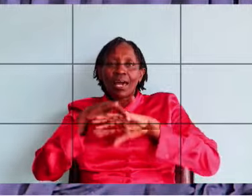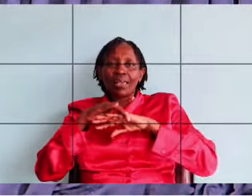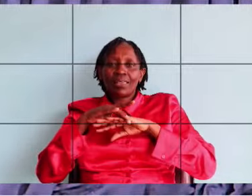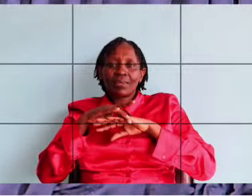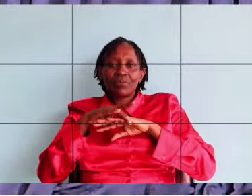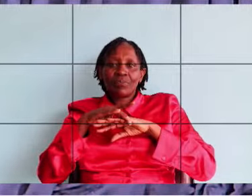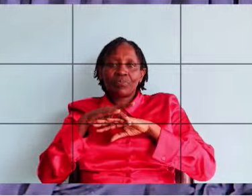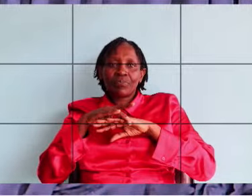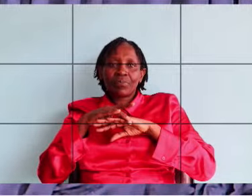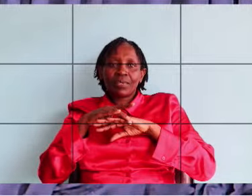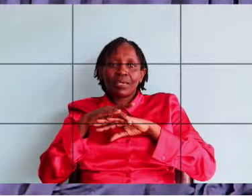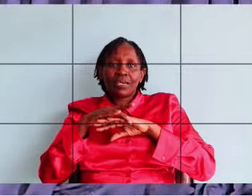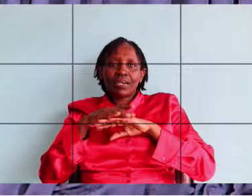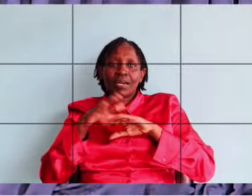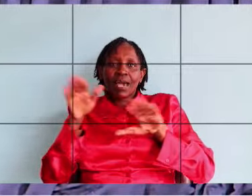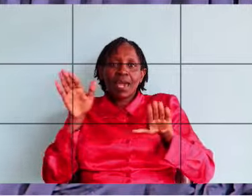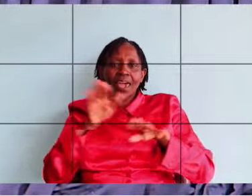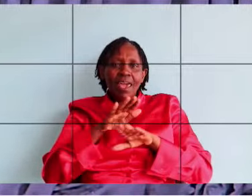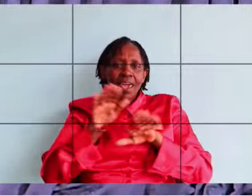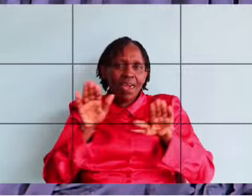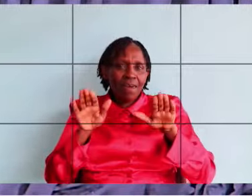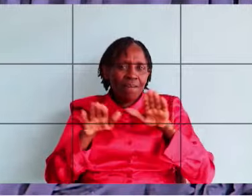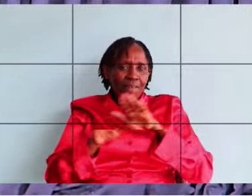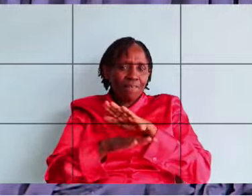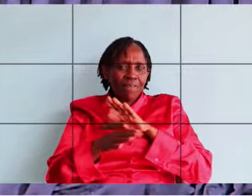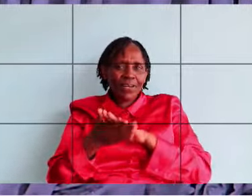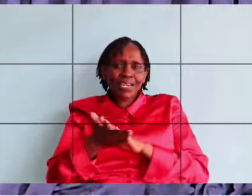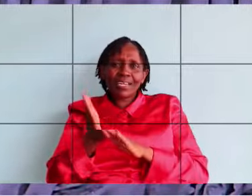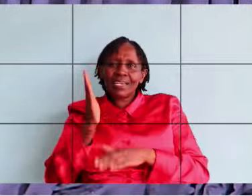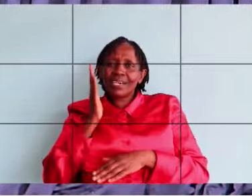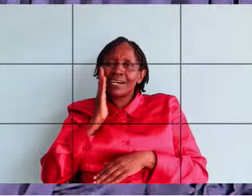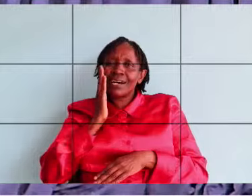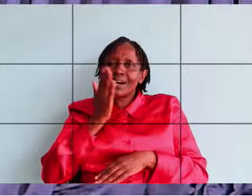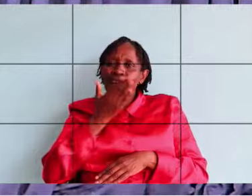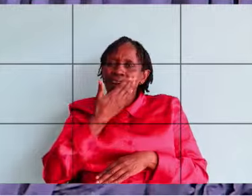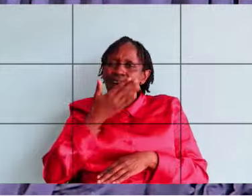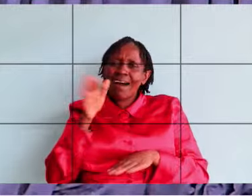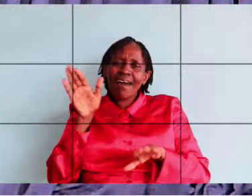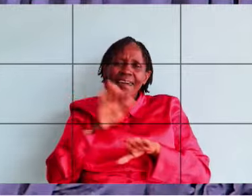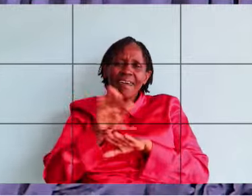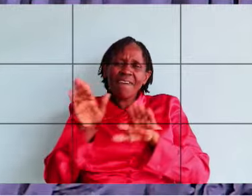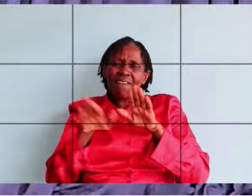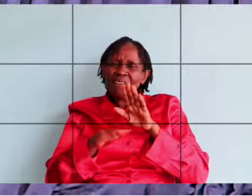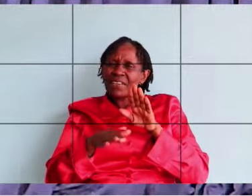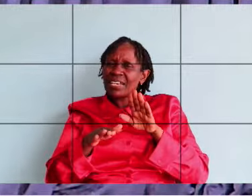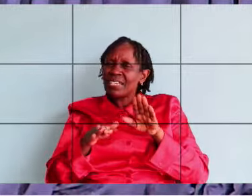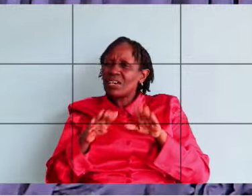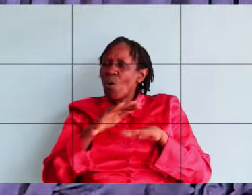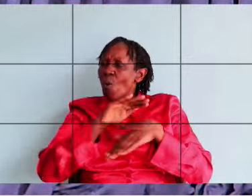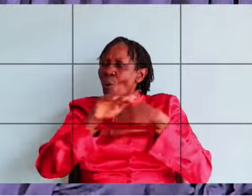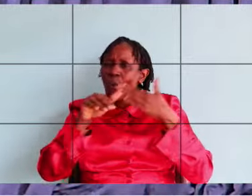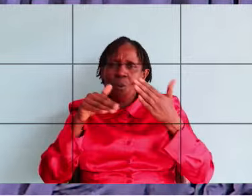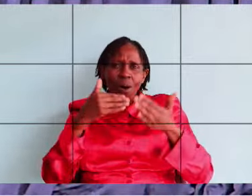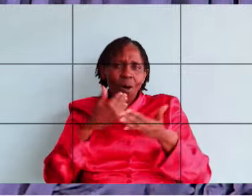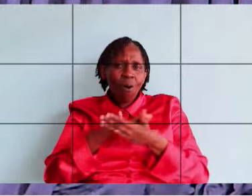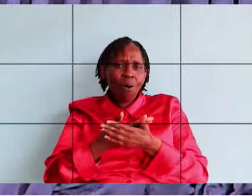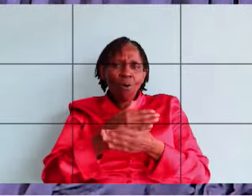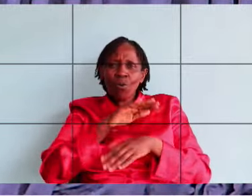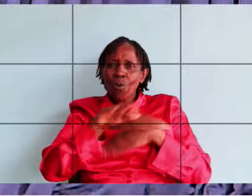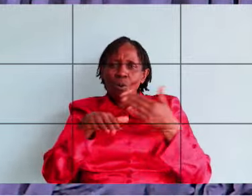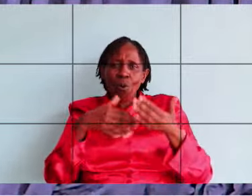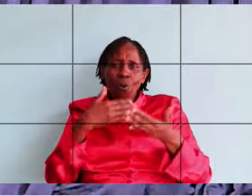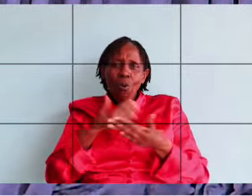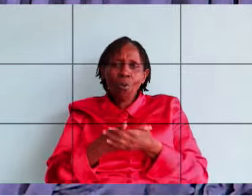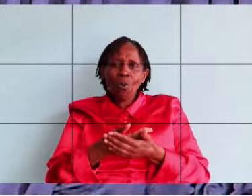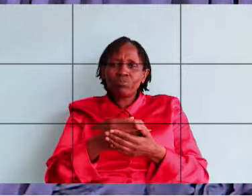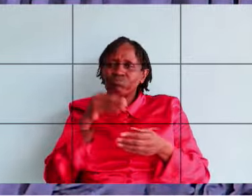every people, every language, every color, every class. It doesn't matter. Every man needs the